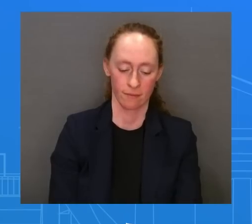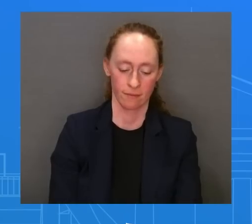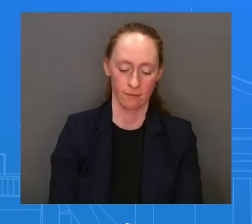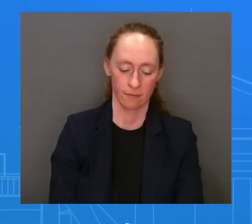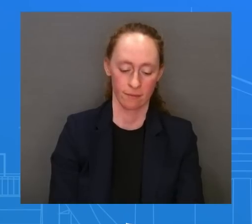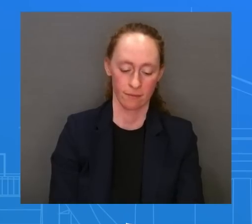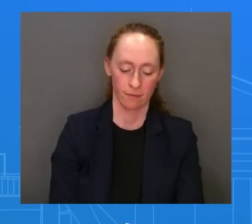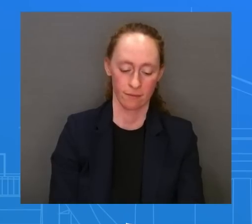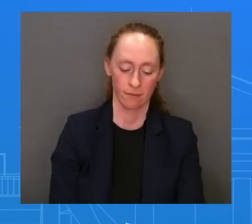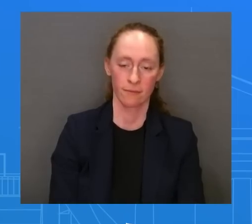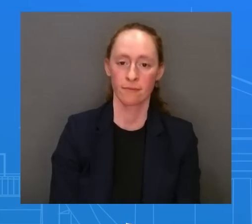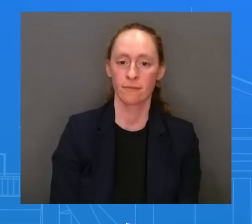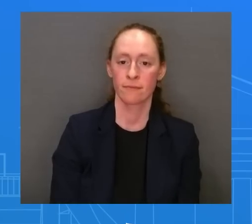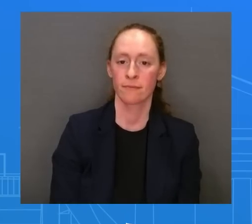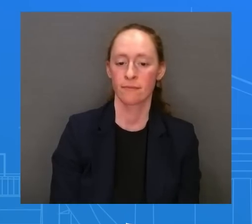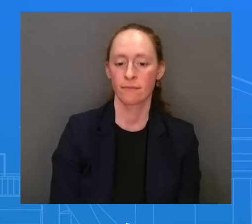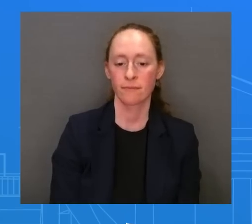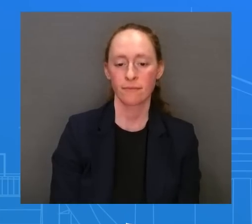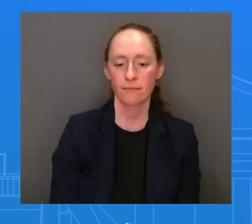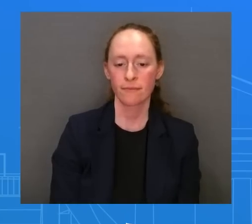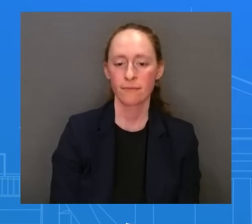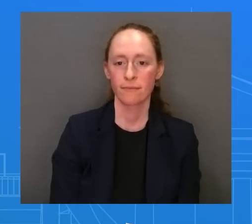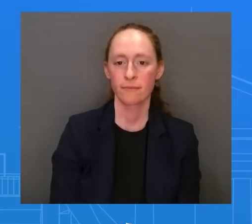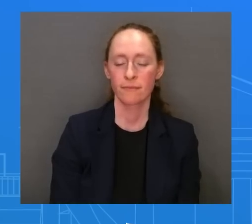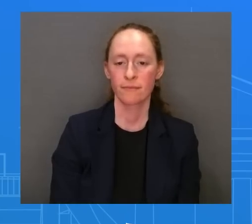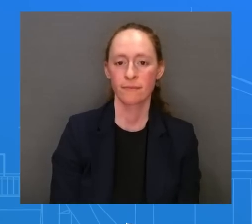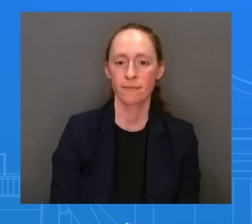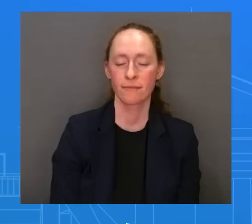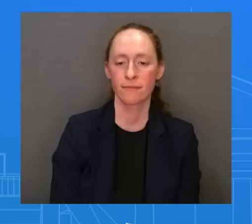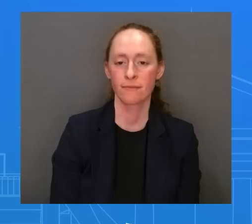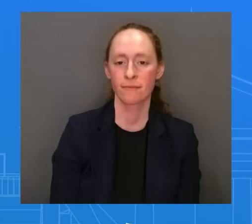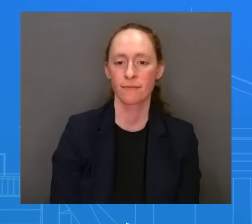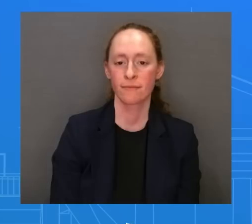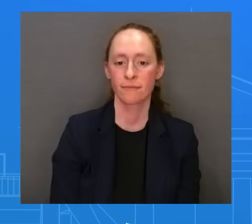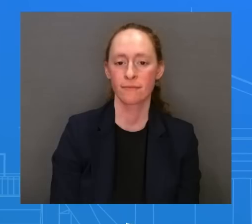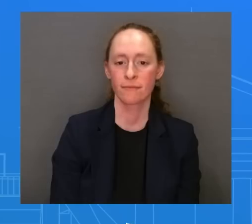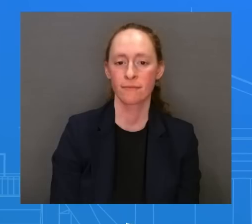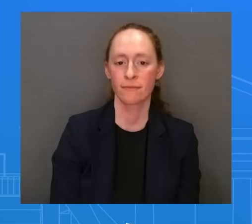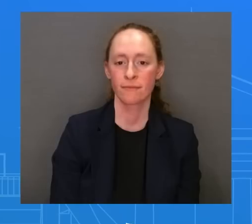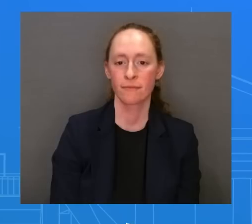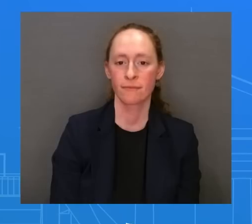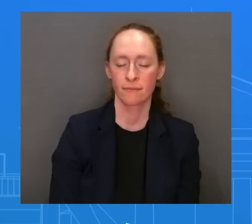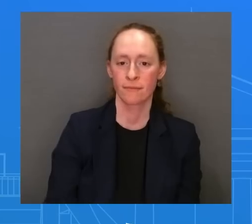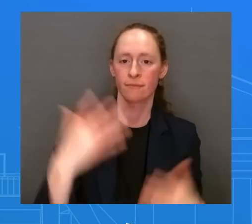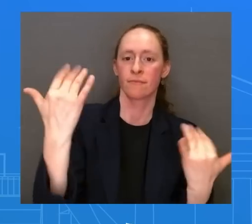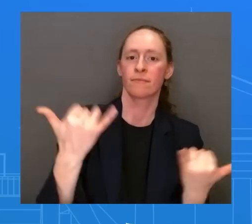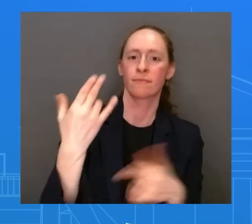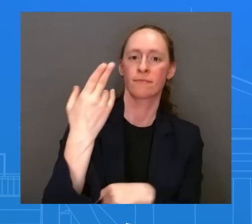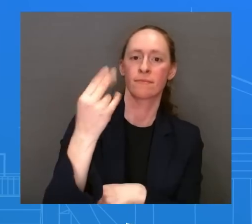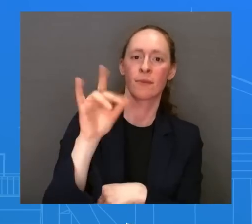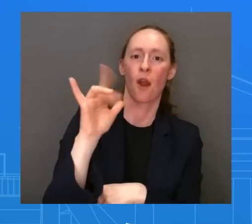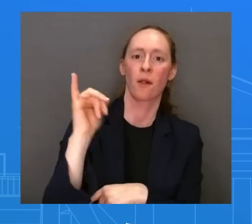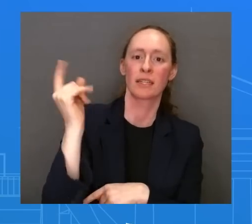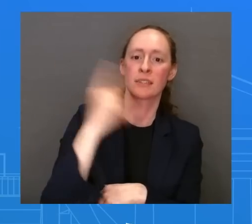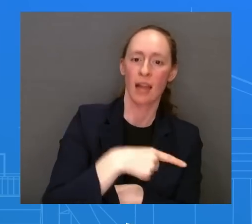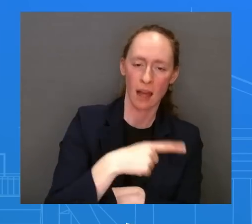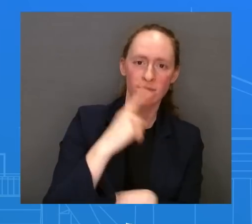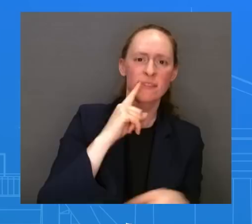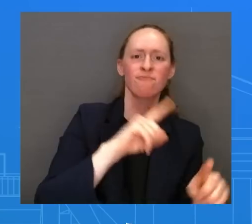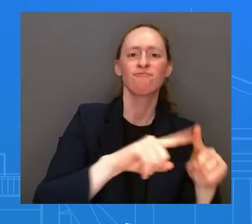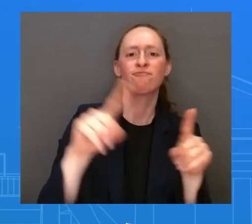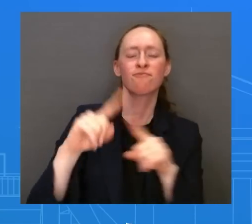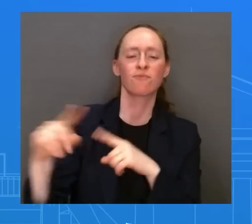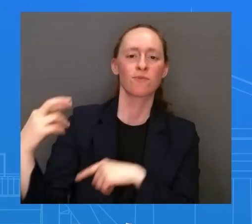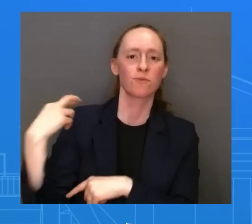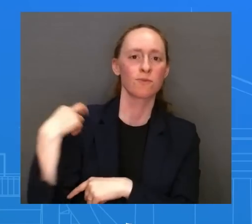Abraham and faiths right now you say you're concerned is that it I mean this is some of these people were worshiping and some